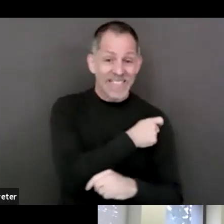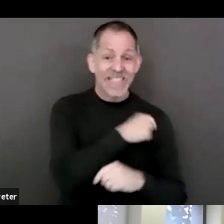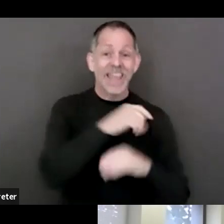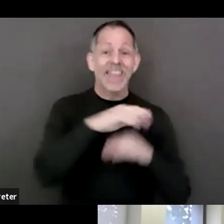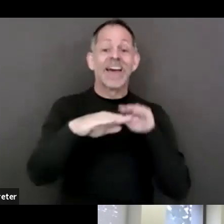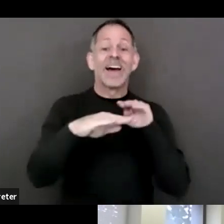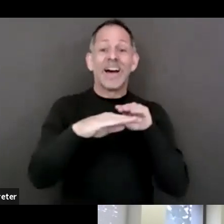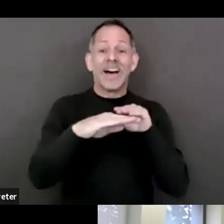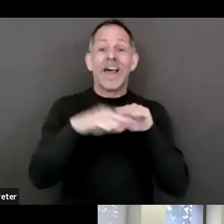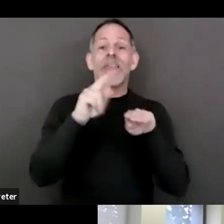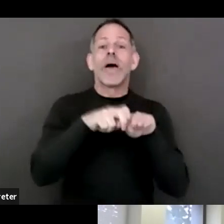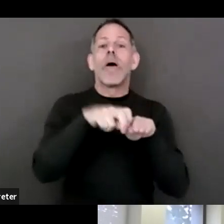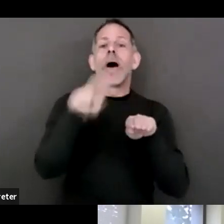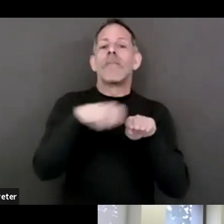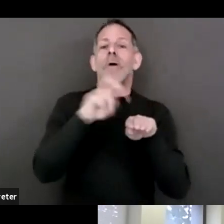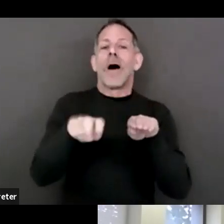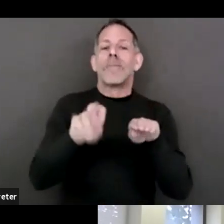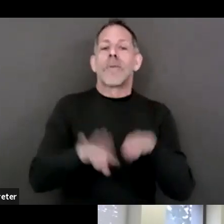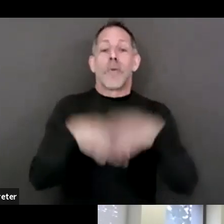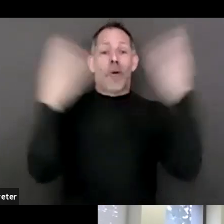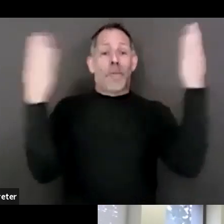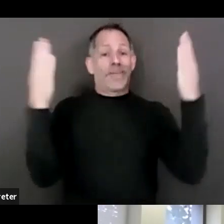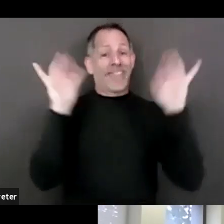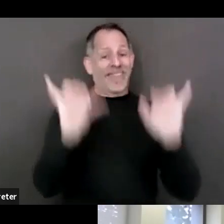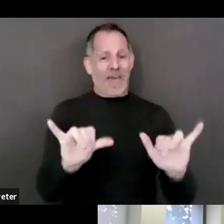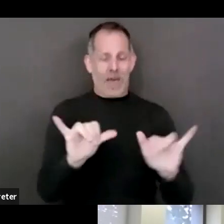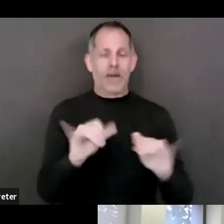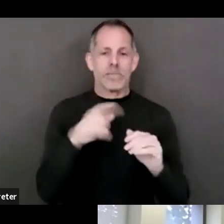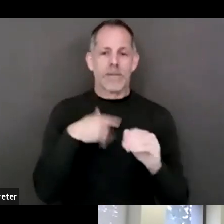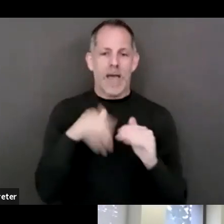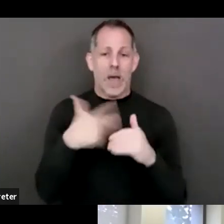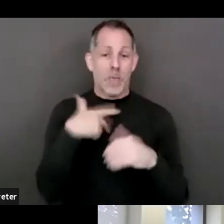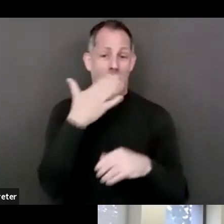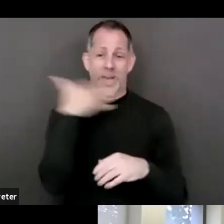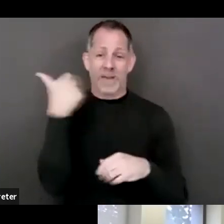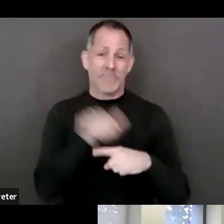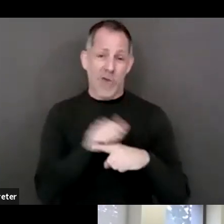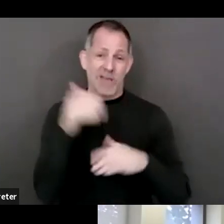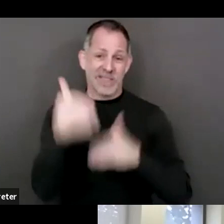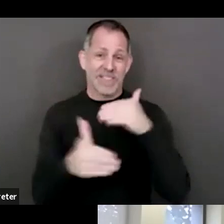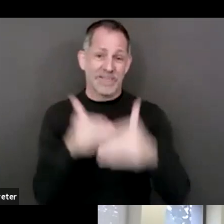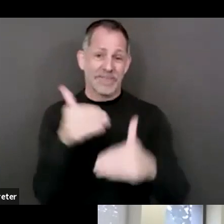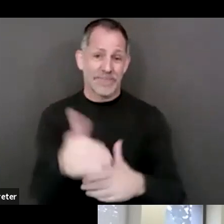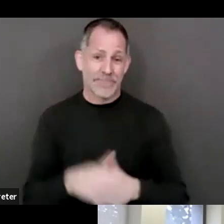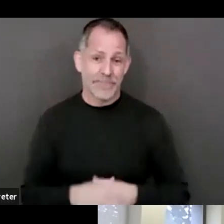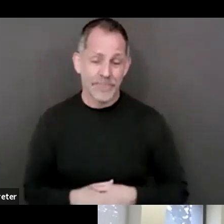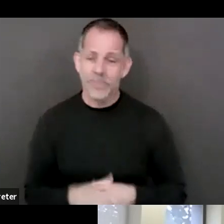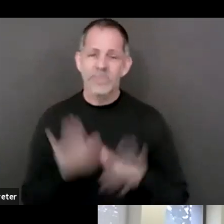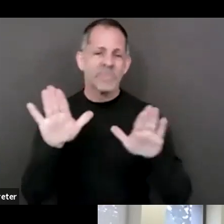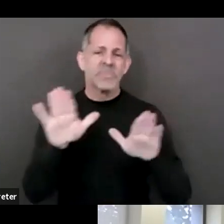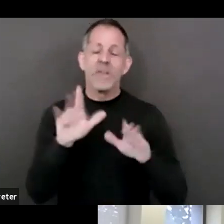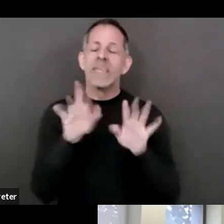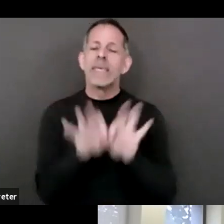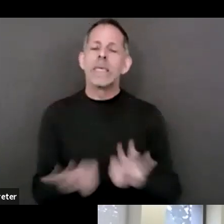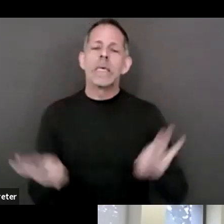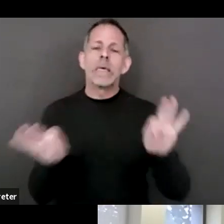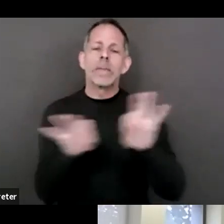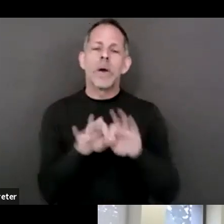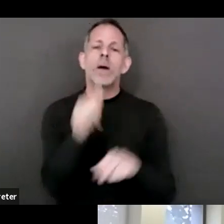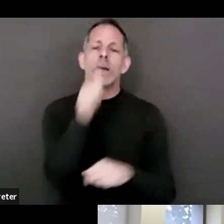some folks do in their personal lives would be great for themselves and for the community. Jason?